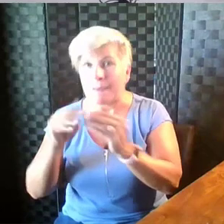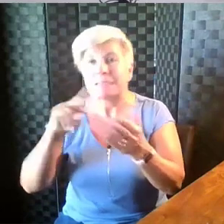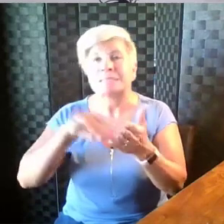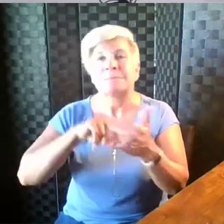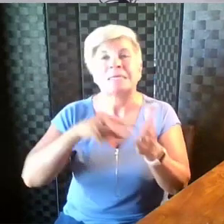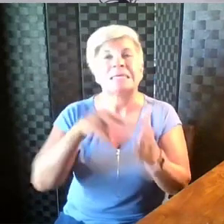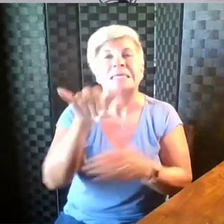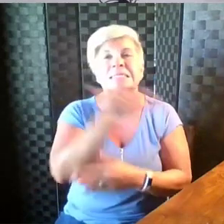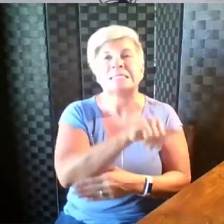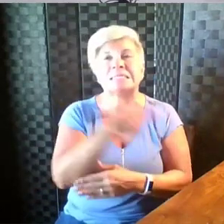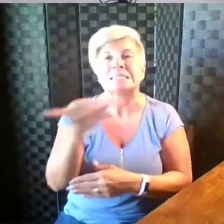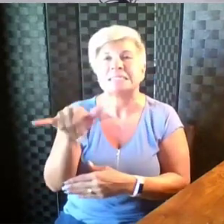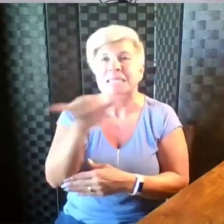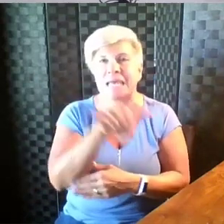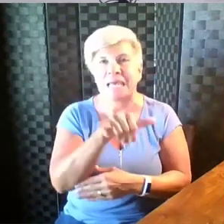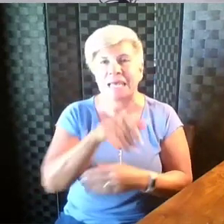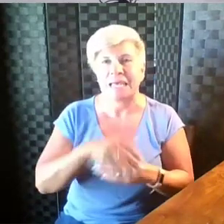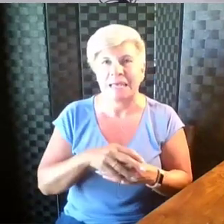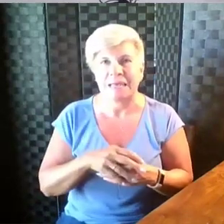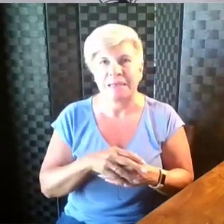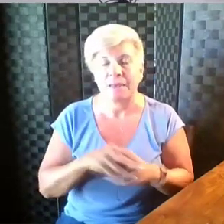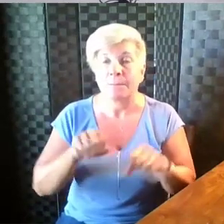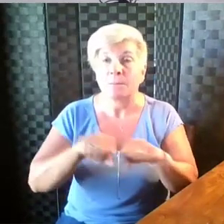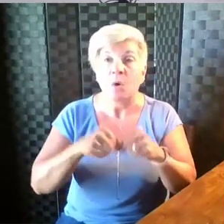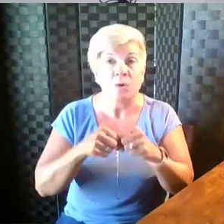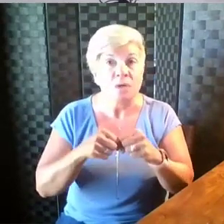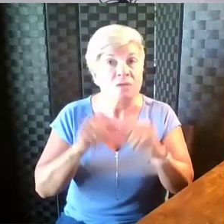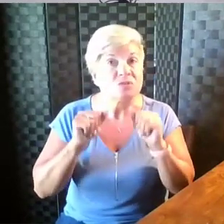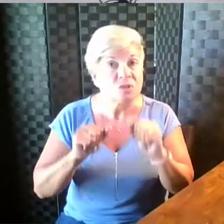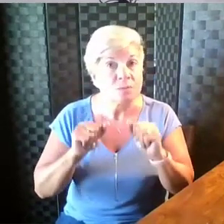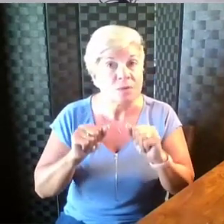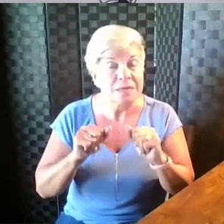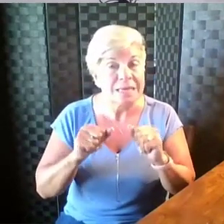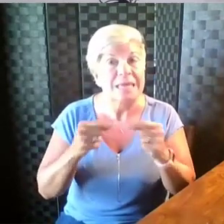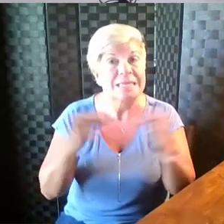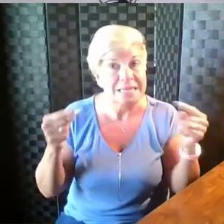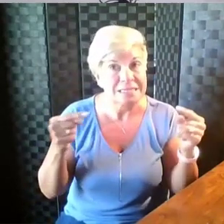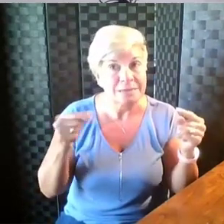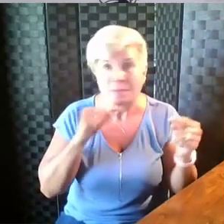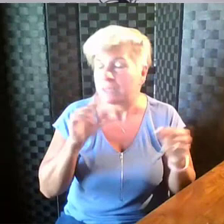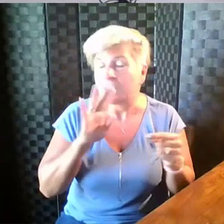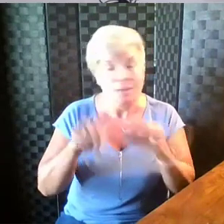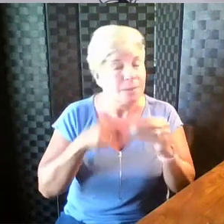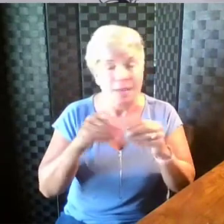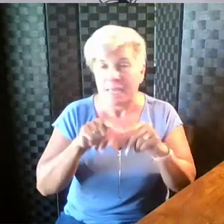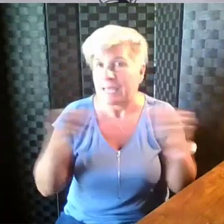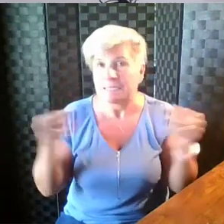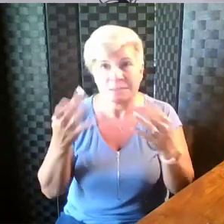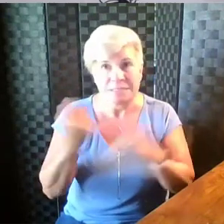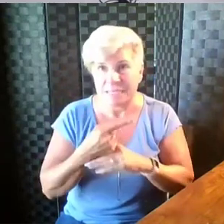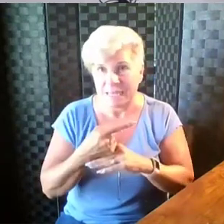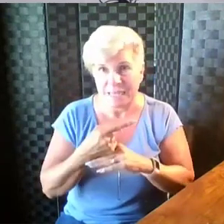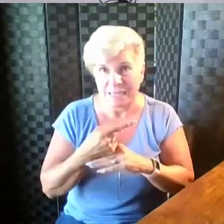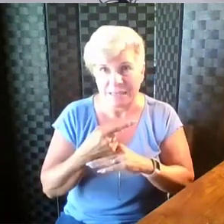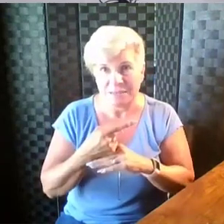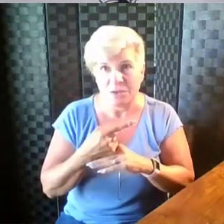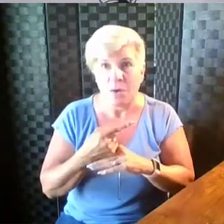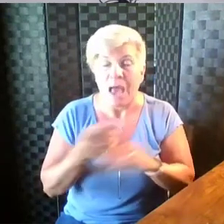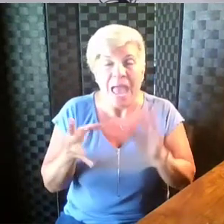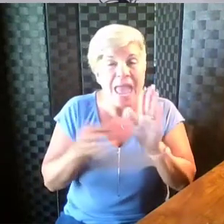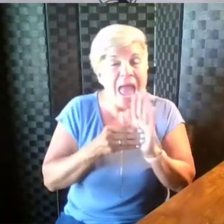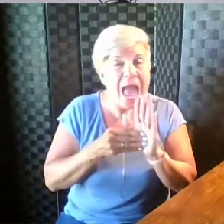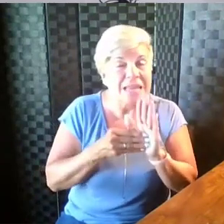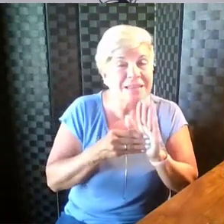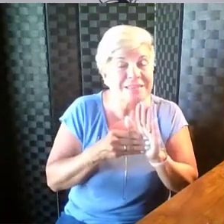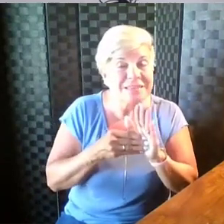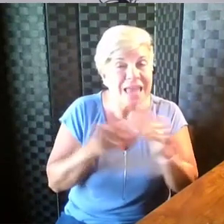Broken could be an antonym, but we weren't talking about antonyms today. So I put those antonyms in there just to make sure you were thinking and you were